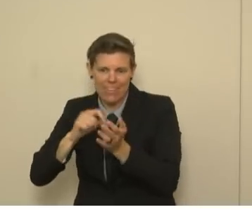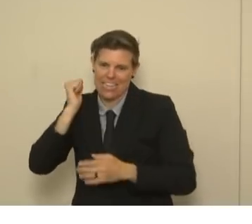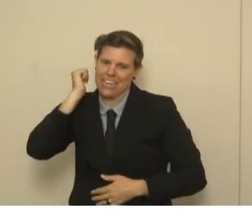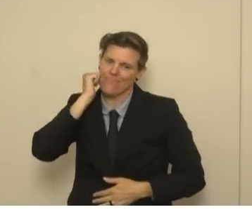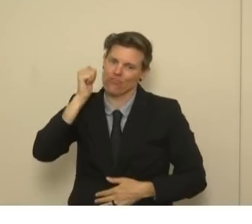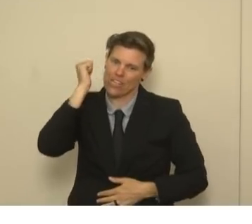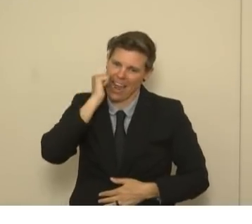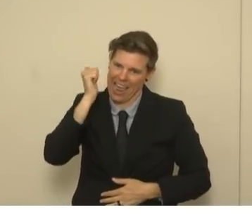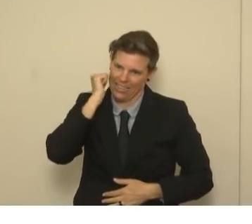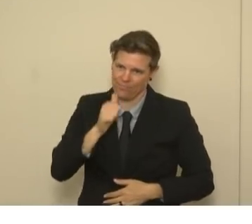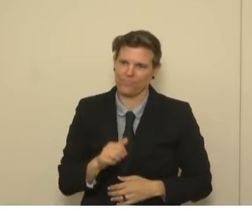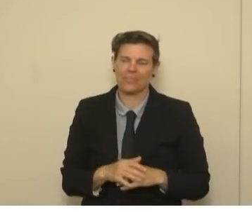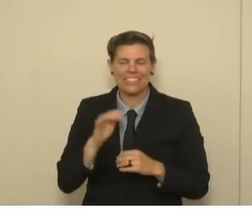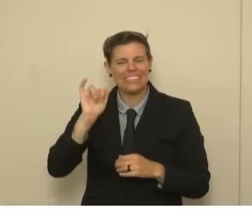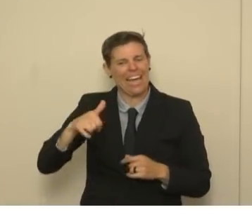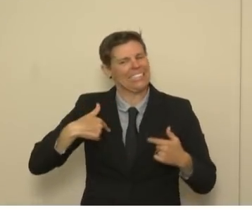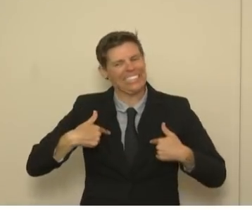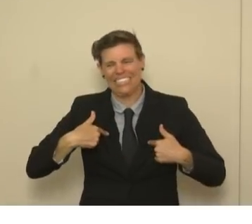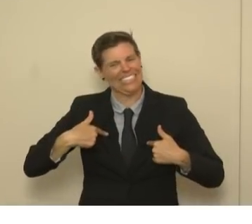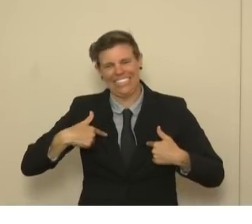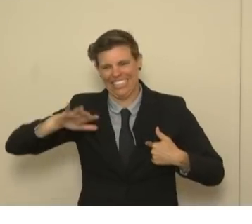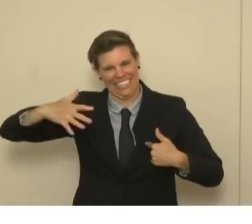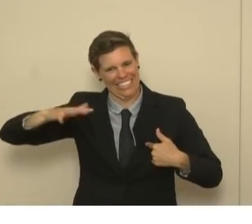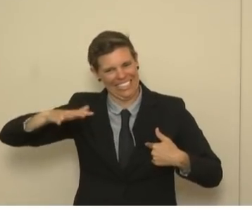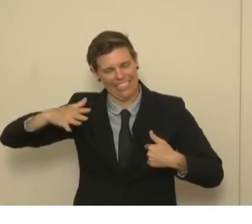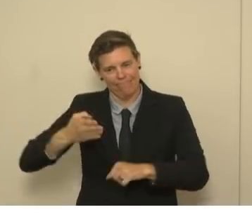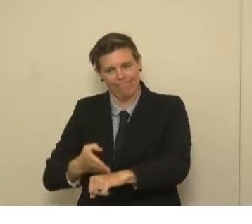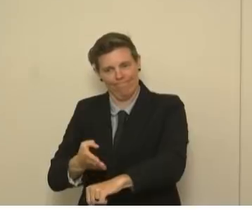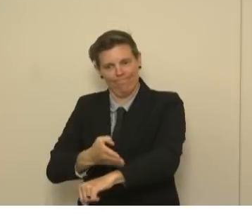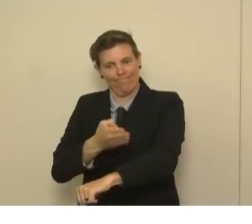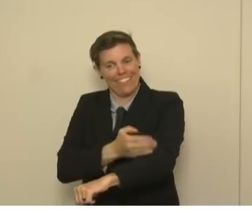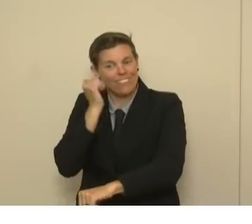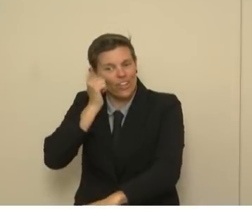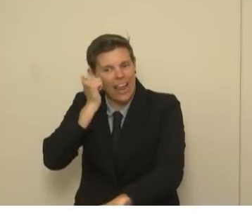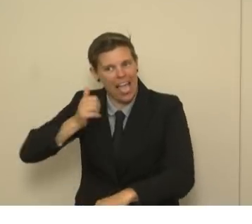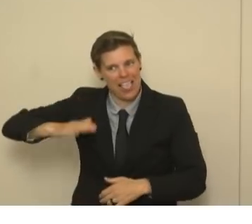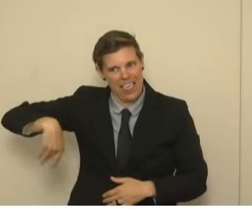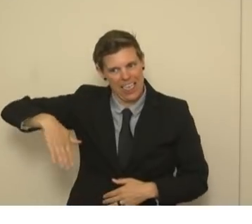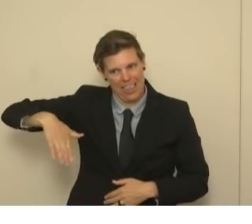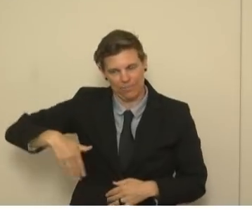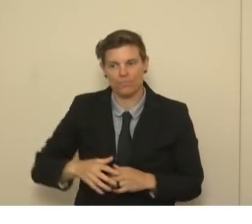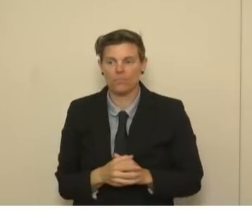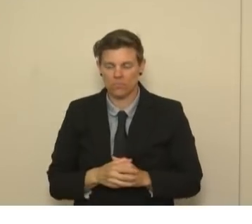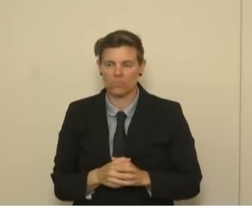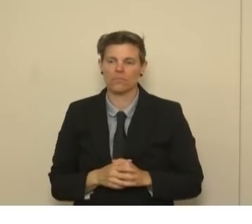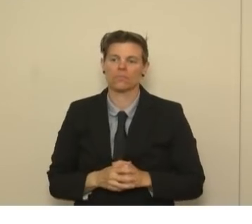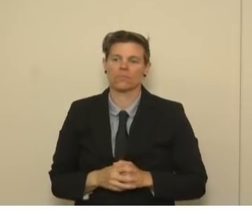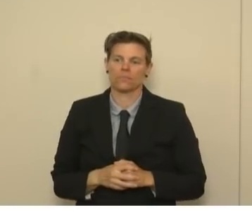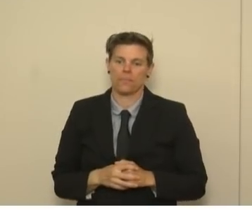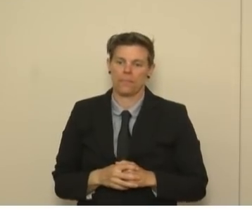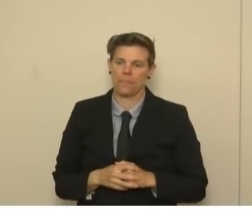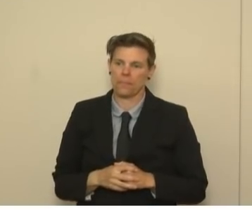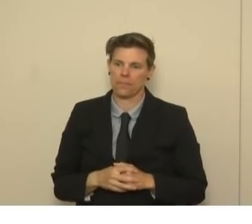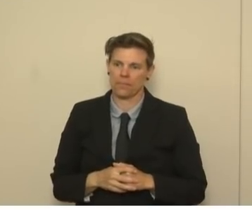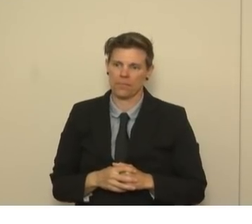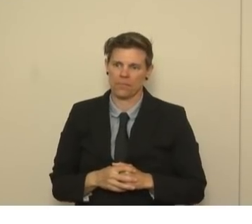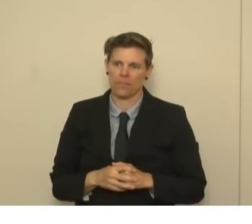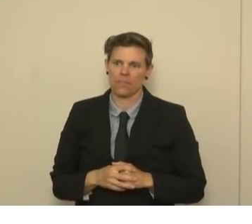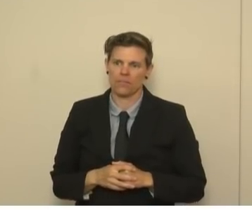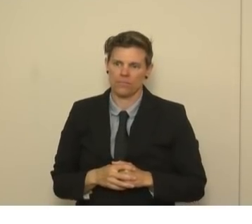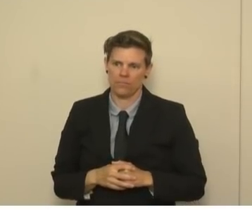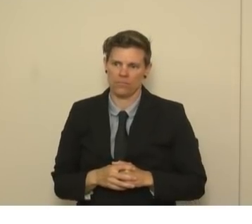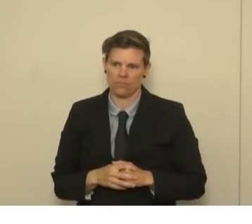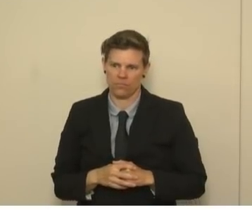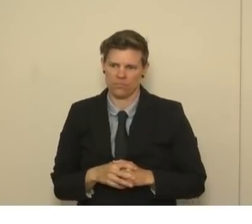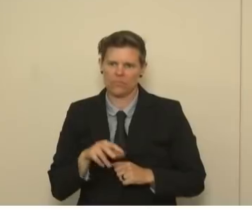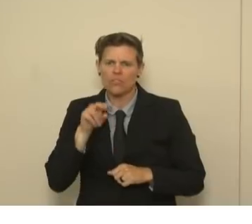possible target for that case count. So I'm going to talk about that a little bit more right now. We were just looking at spread rate, but what we're